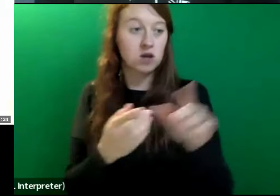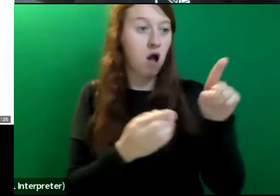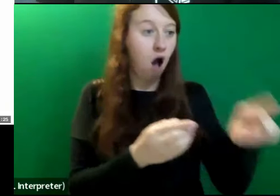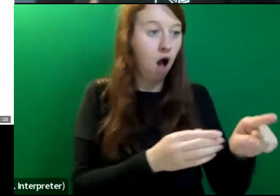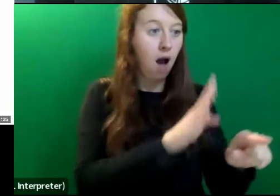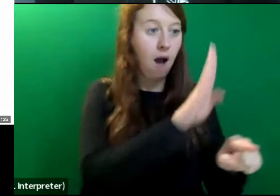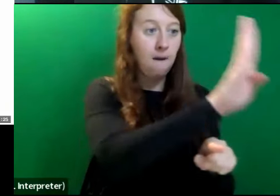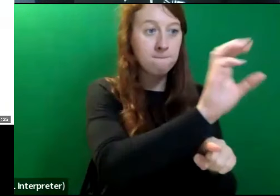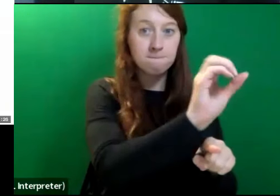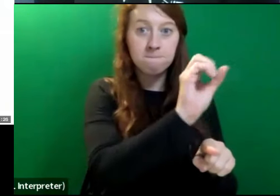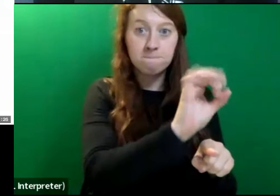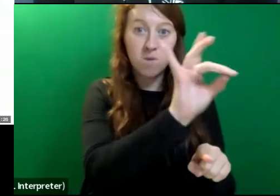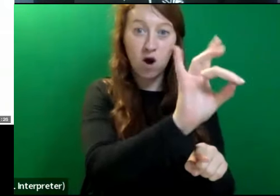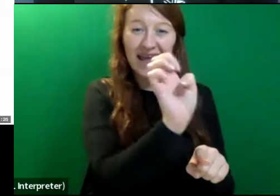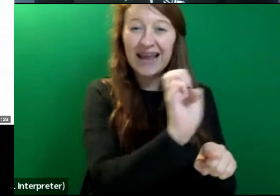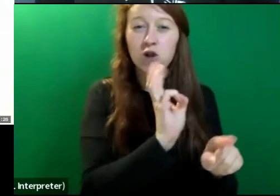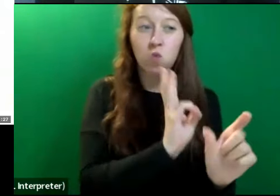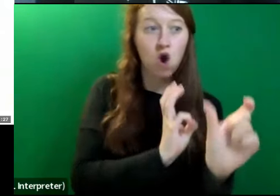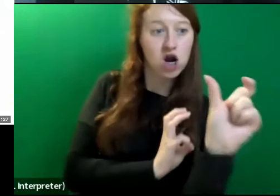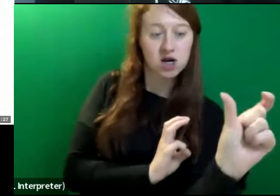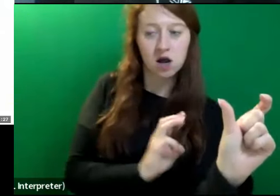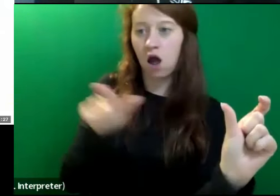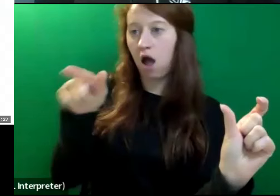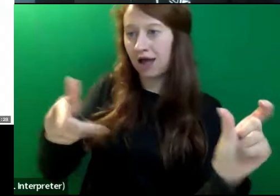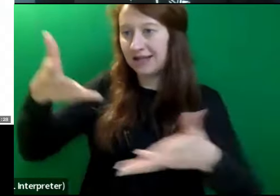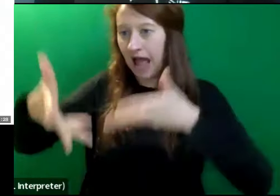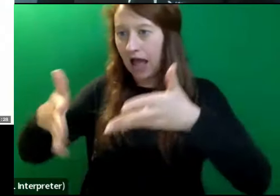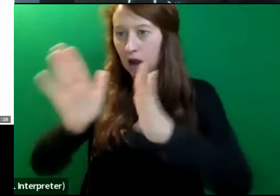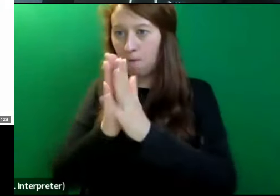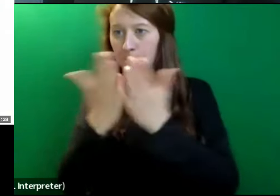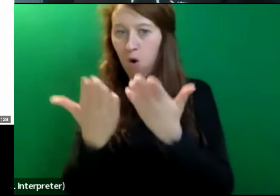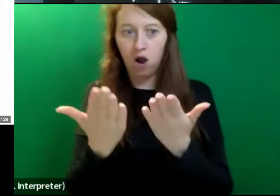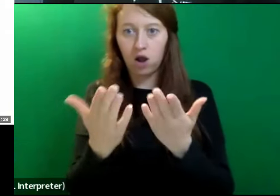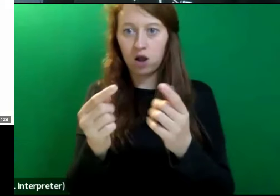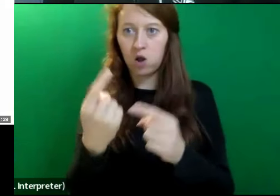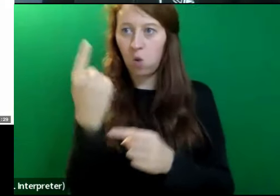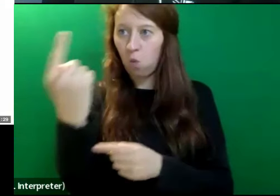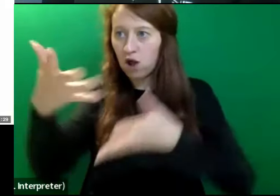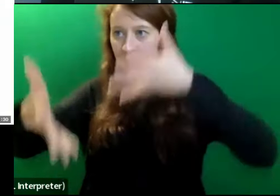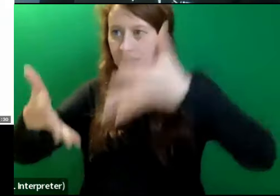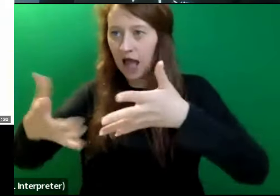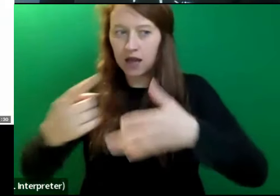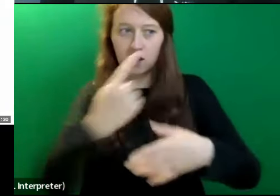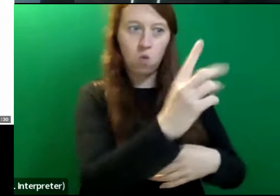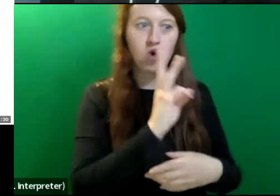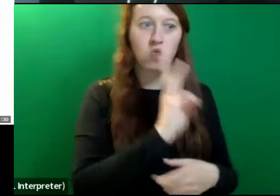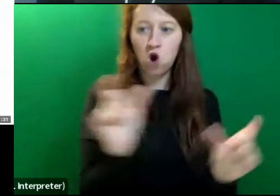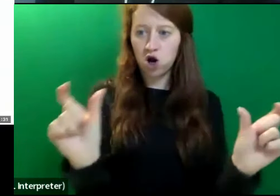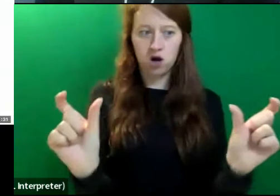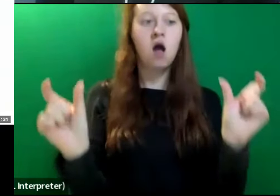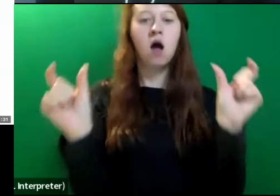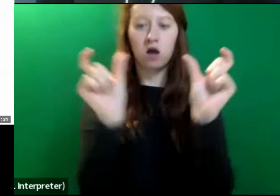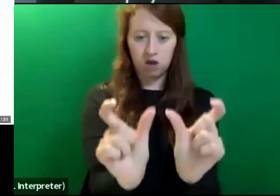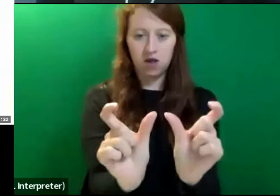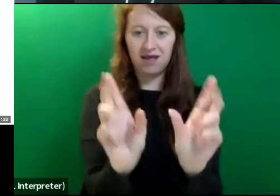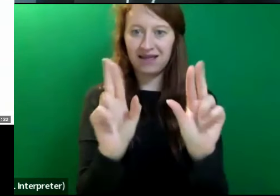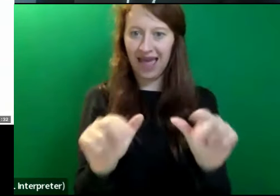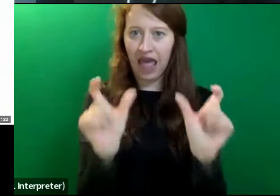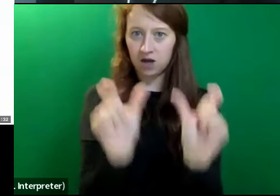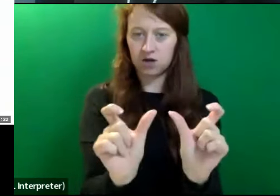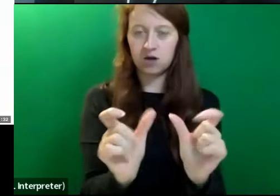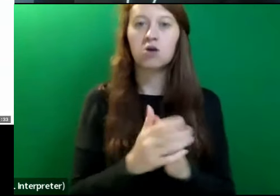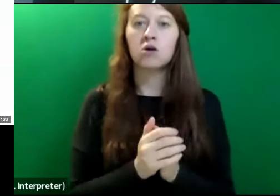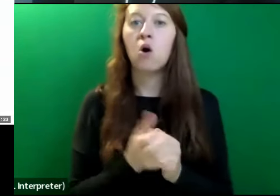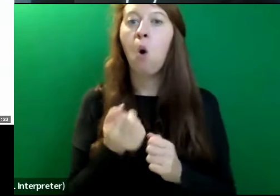book, then it's pretty straightforward. It's a one-to-one connection or whatever. If you want to recognize a sign for book